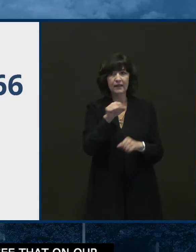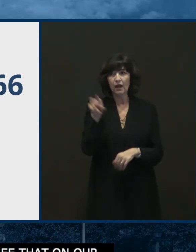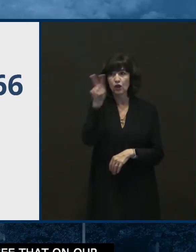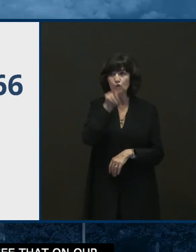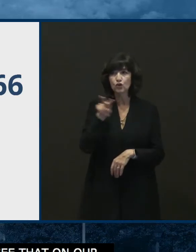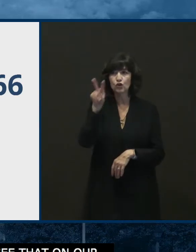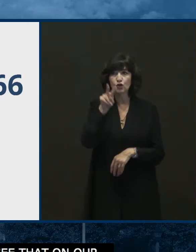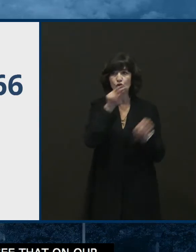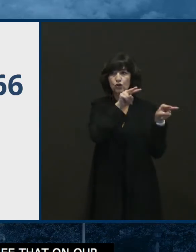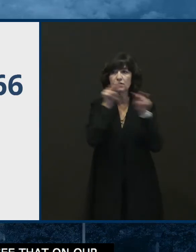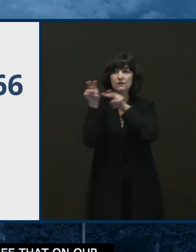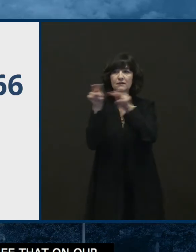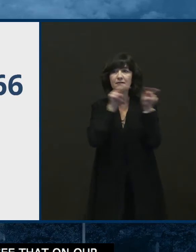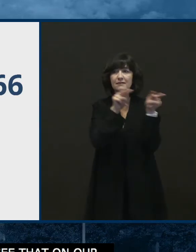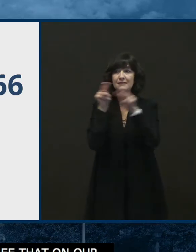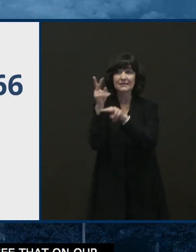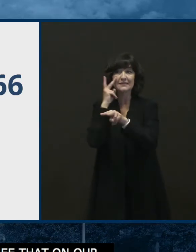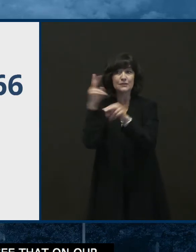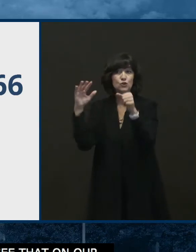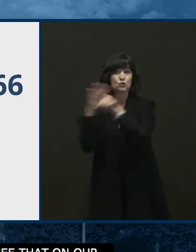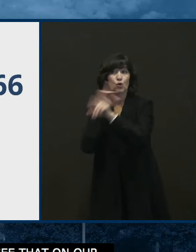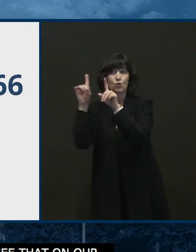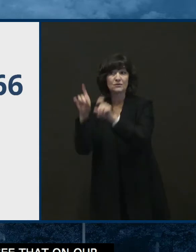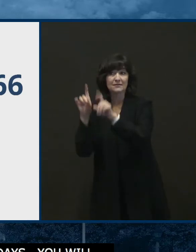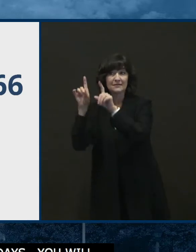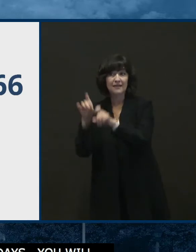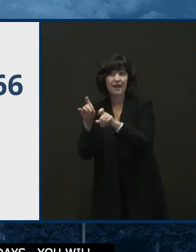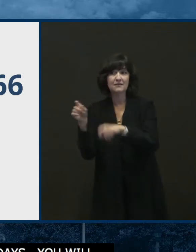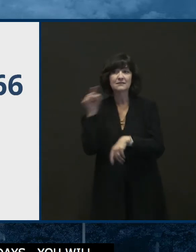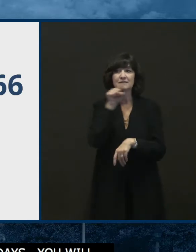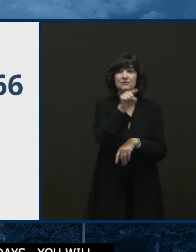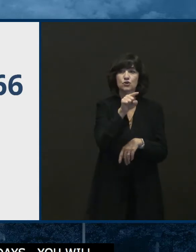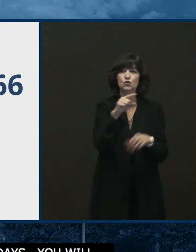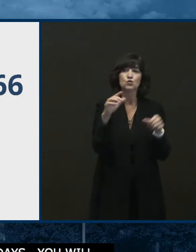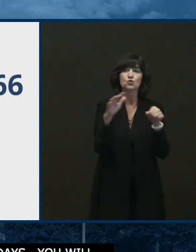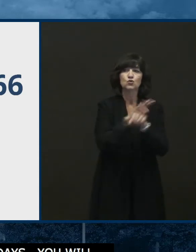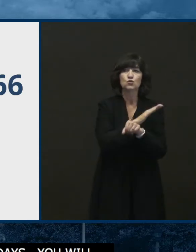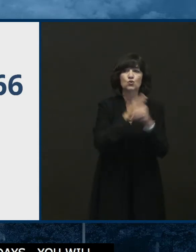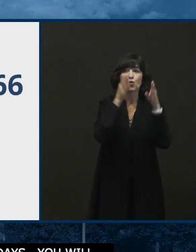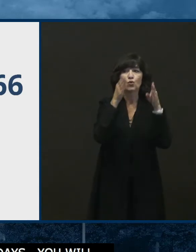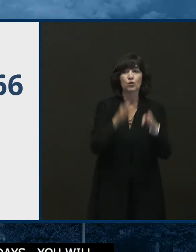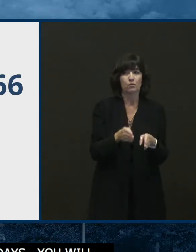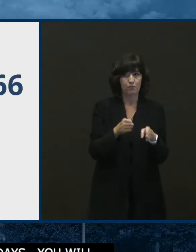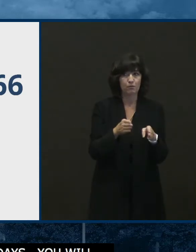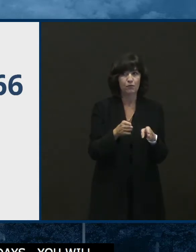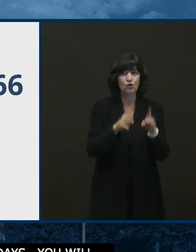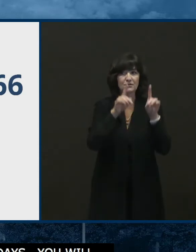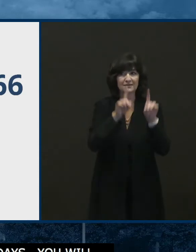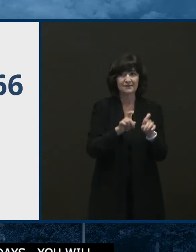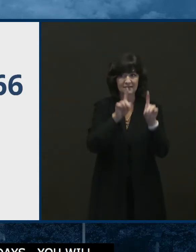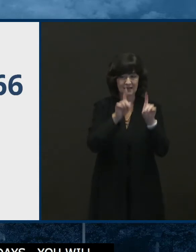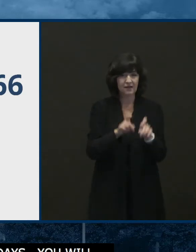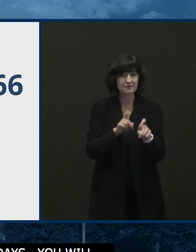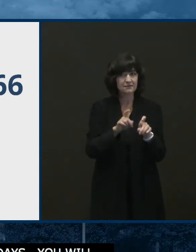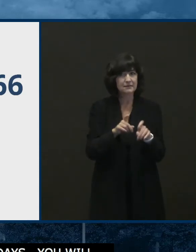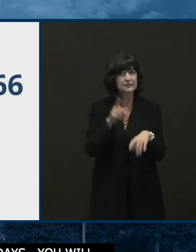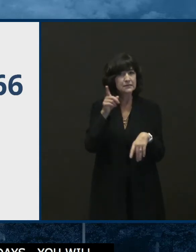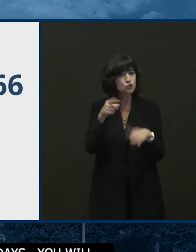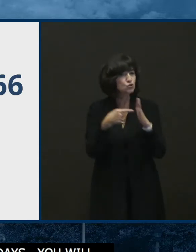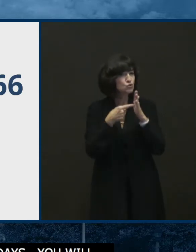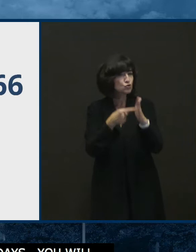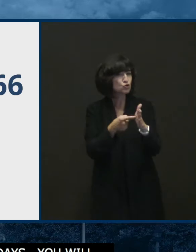one to the other. So you'll be able to see our results with both. And both show a pretty similar curve in